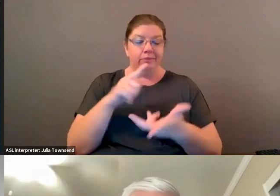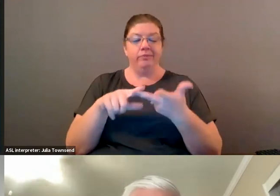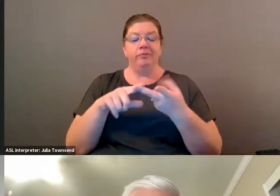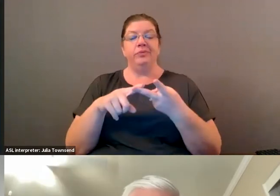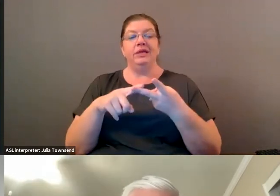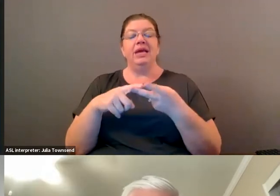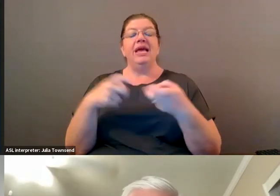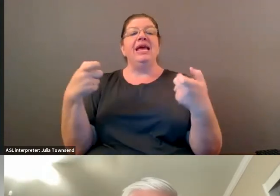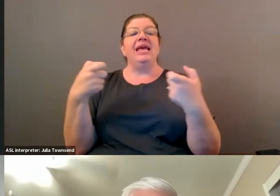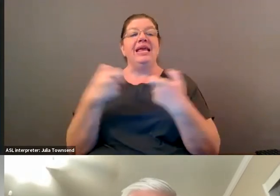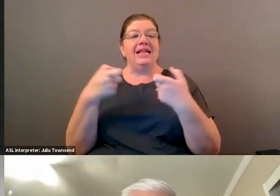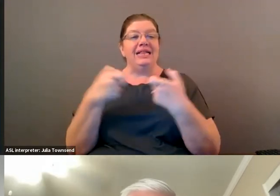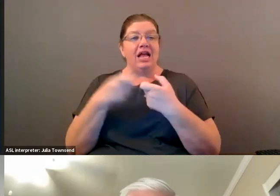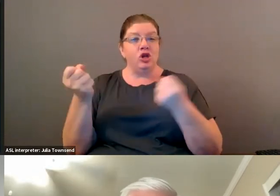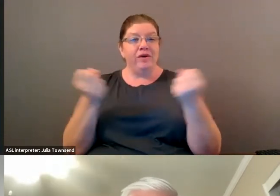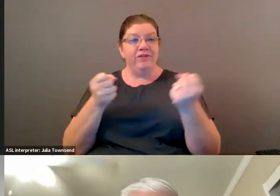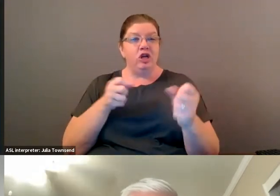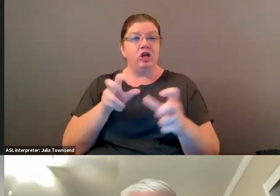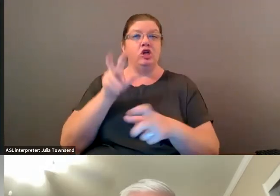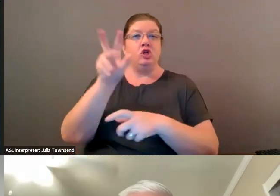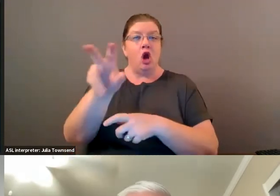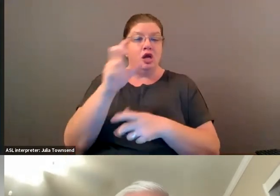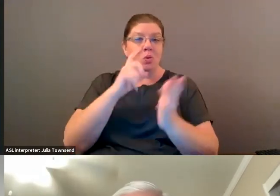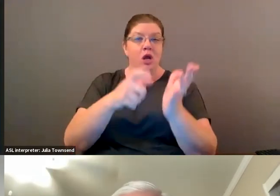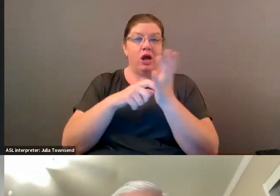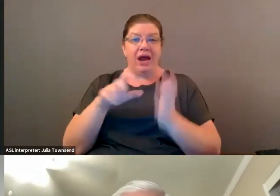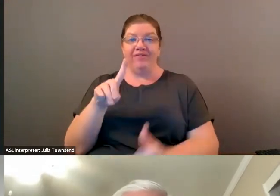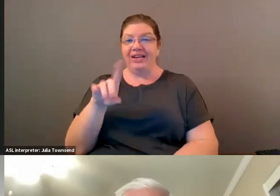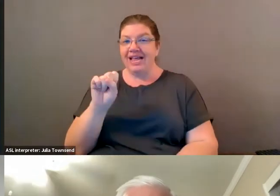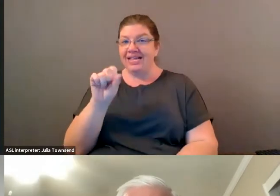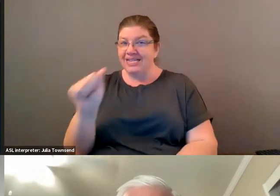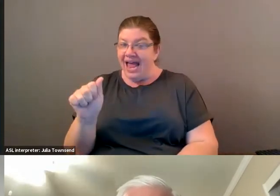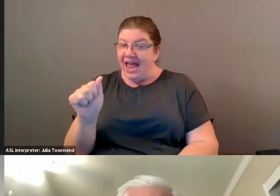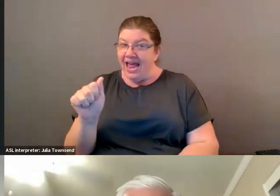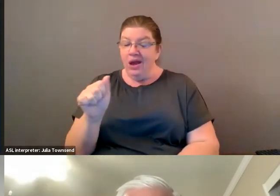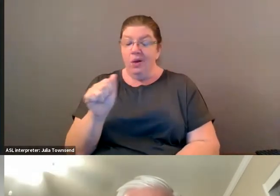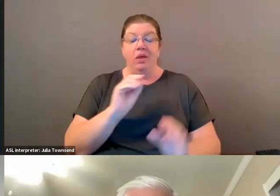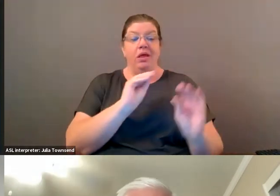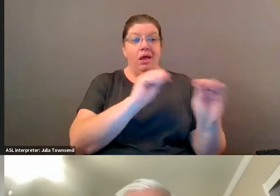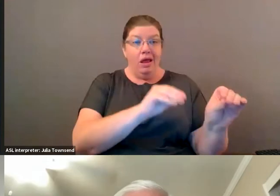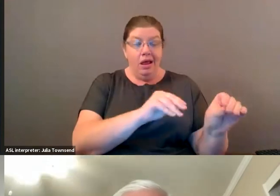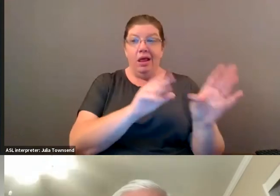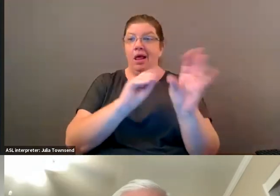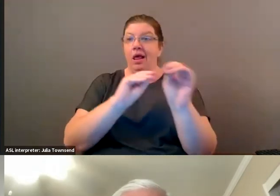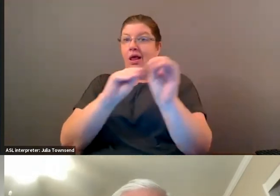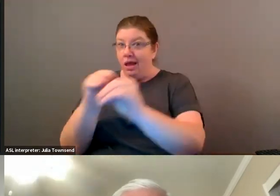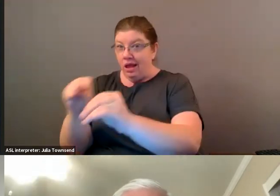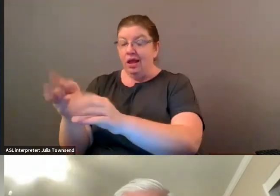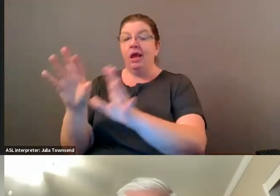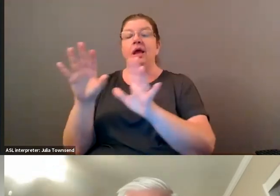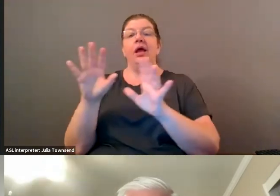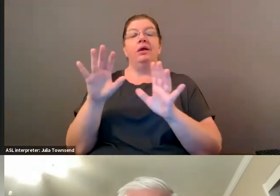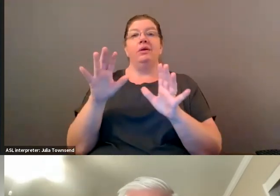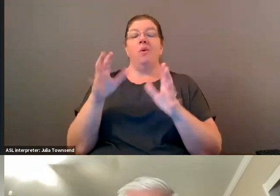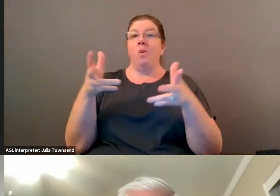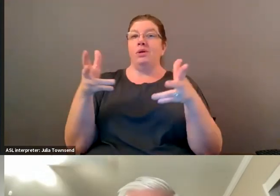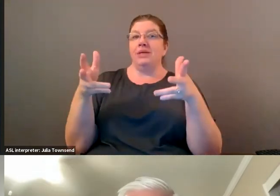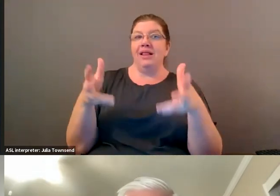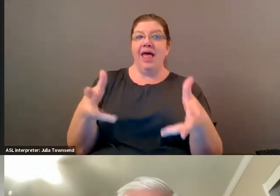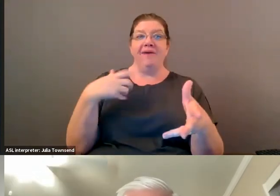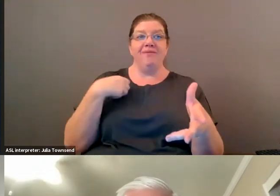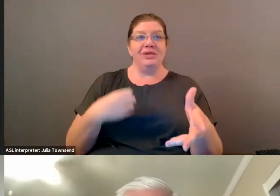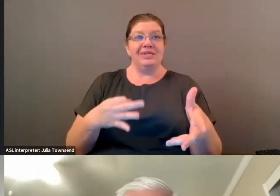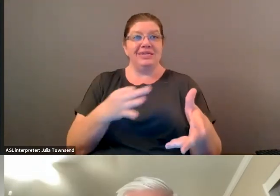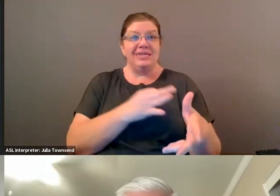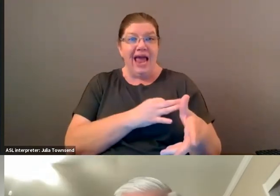vehicle charging stations that will be required by DSA. And so when all of that gets put on that site, what's left for